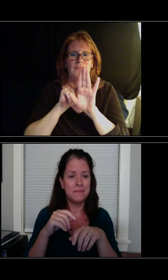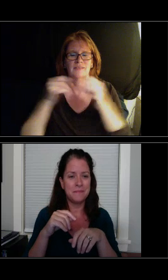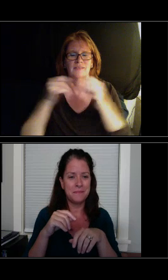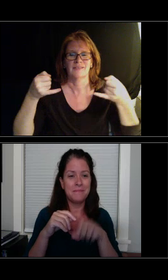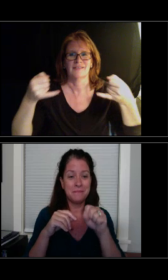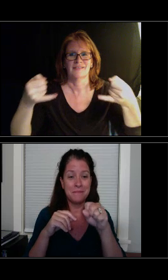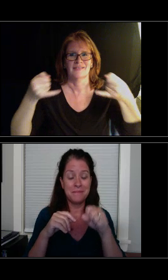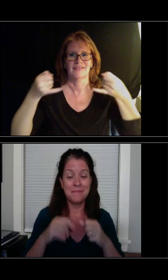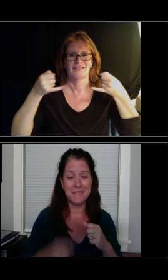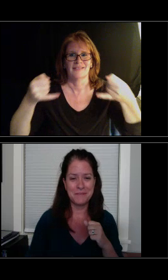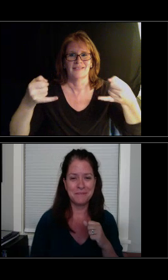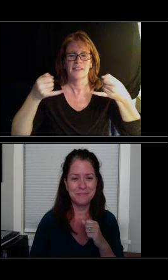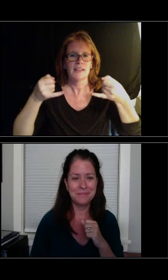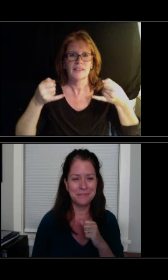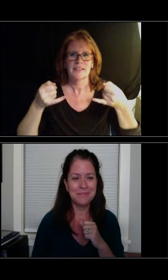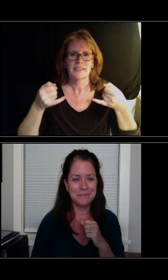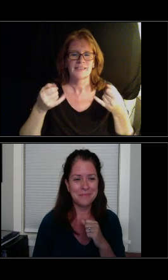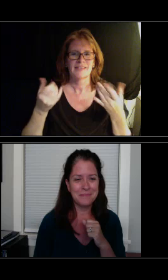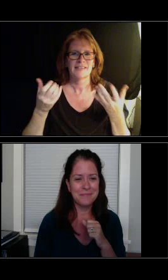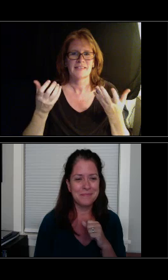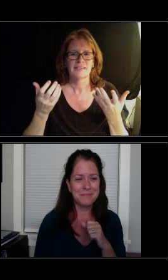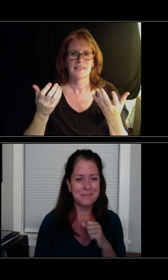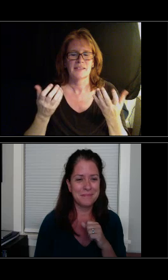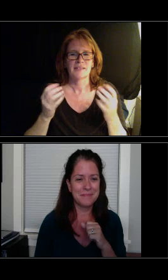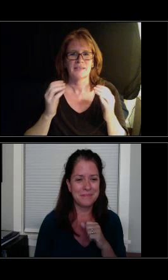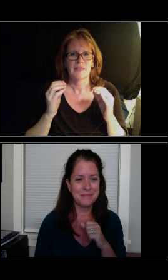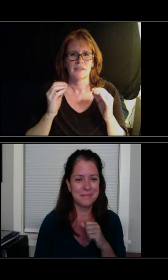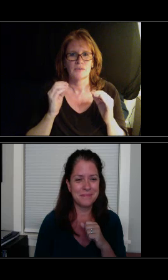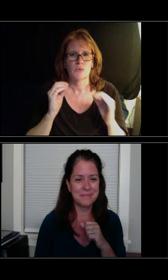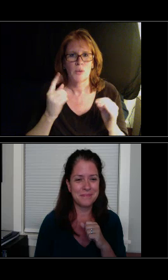Boundaries. That is really the metaphor there, boundaries.